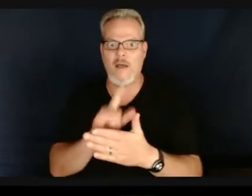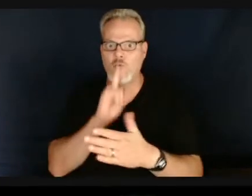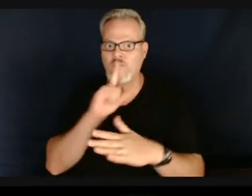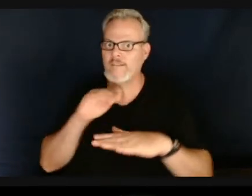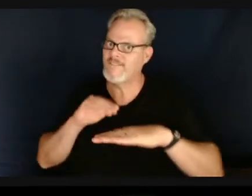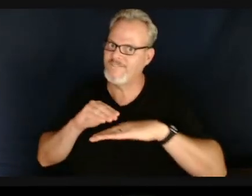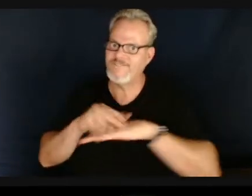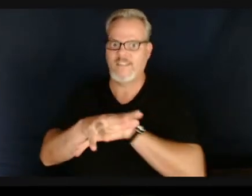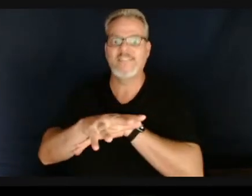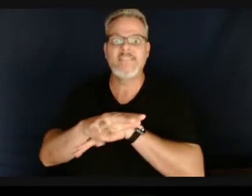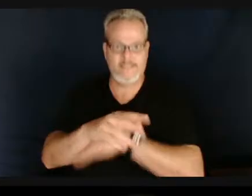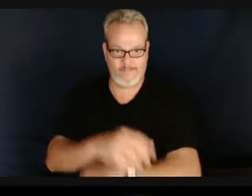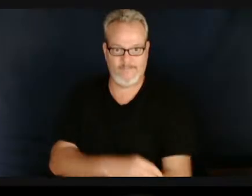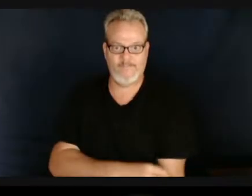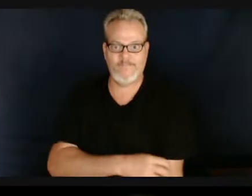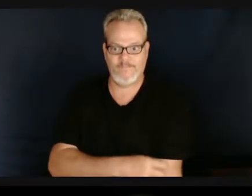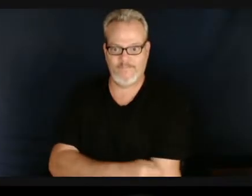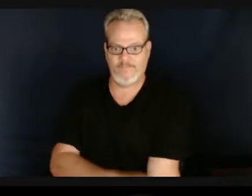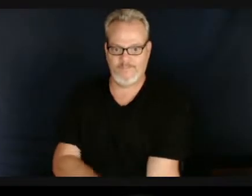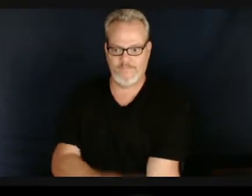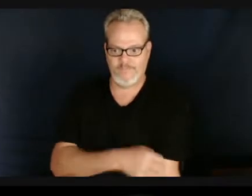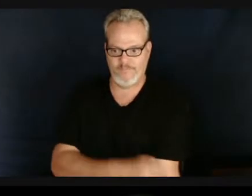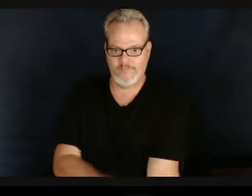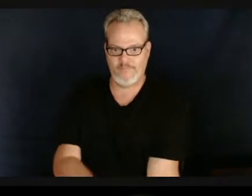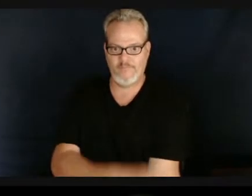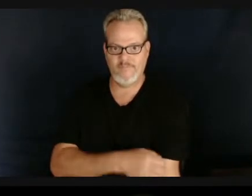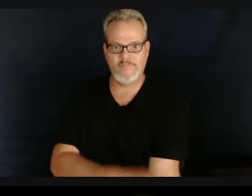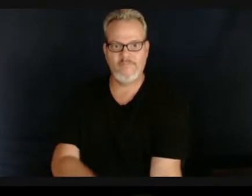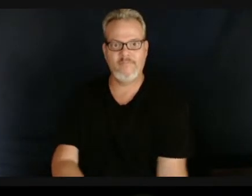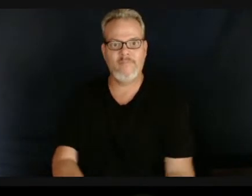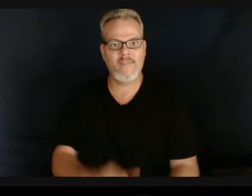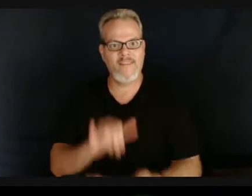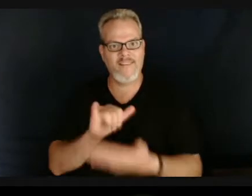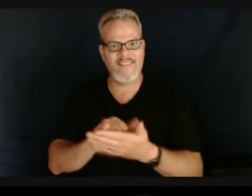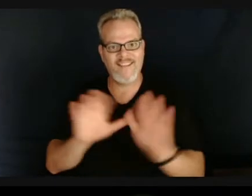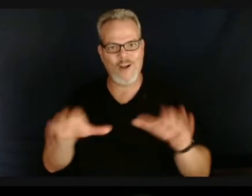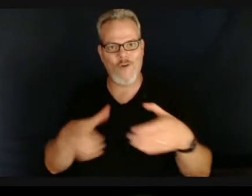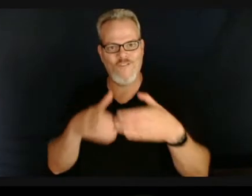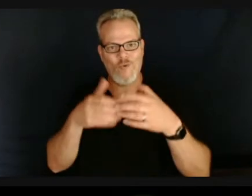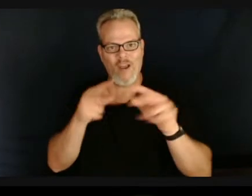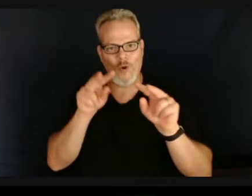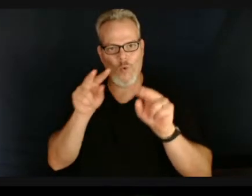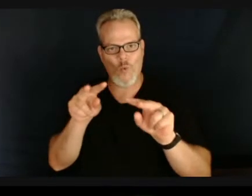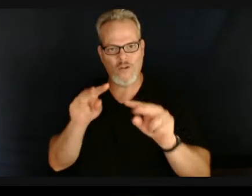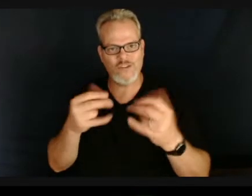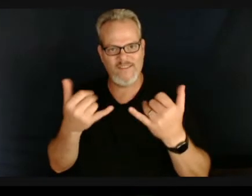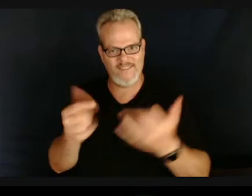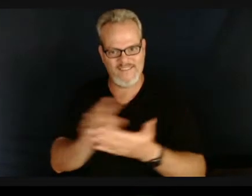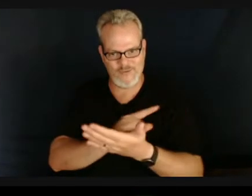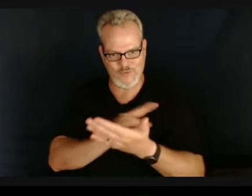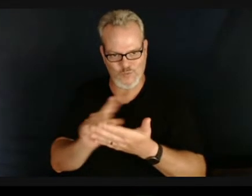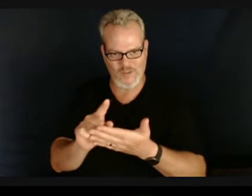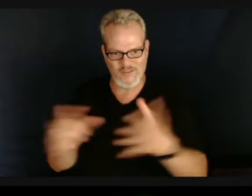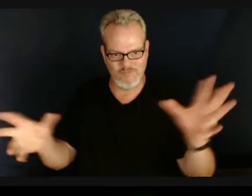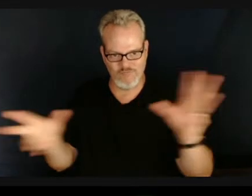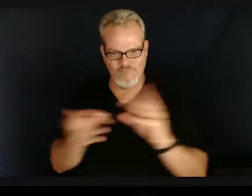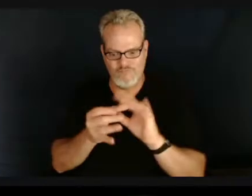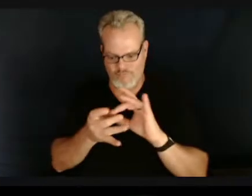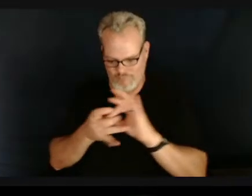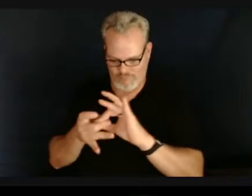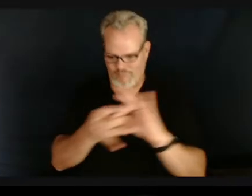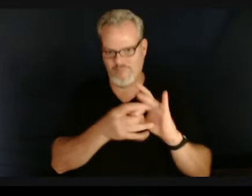So that's the Volcano Watch this week. That kind of ties things together for us here. And with that,